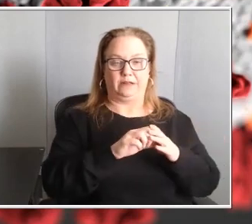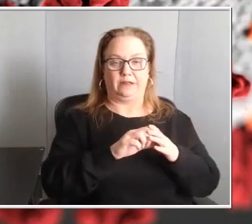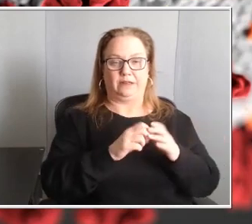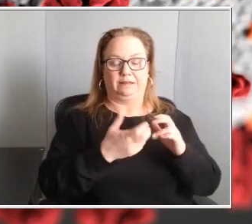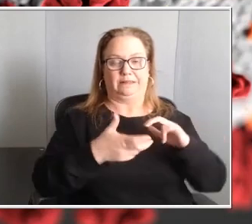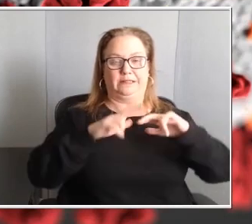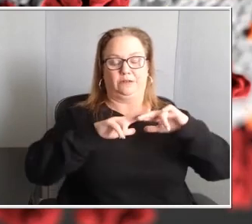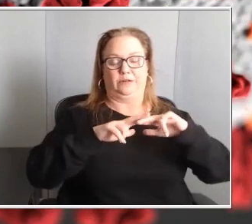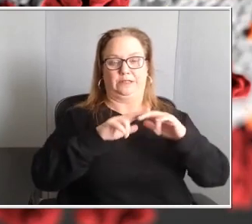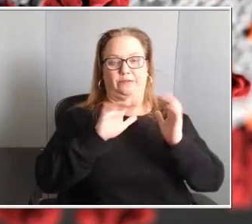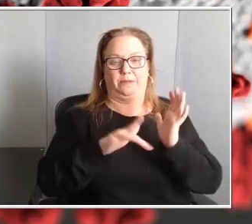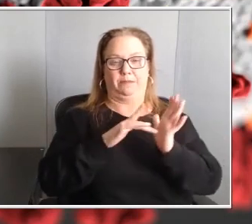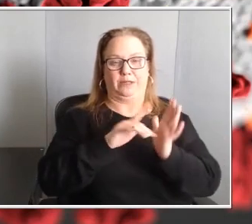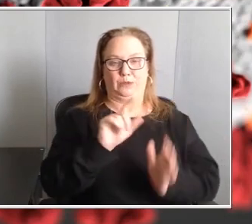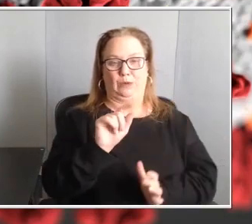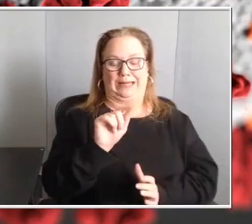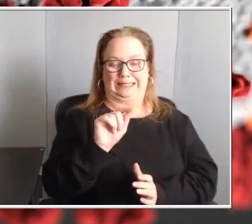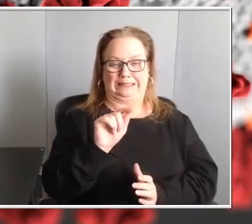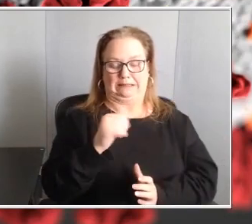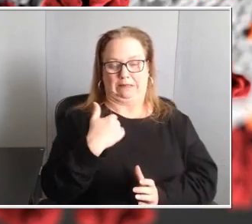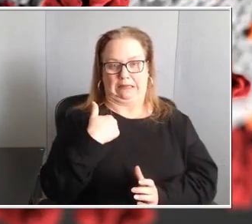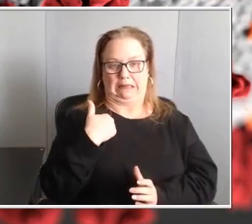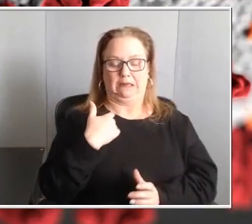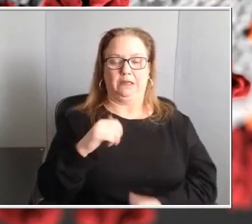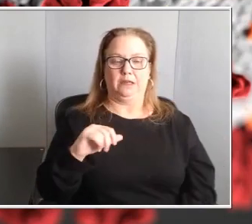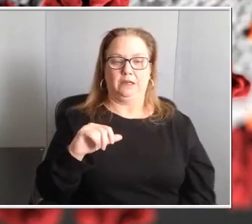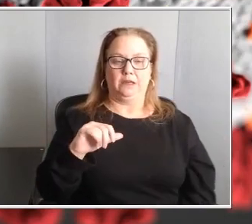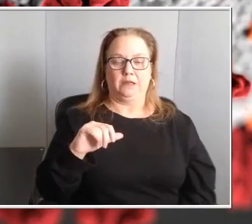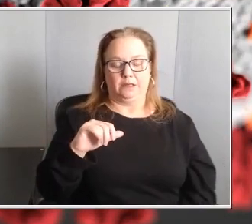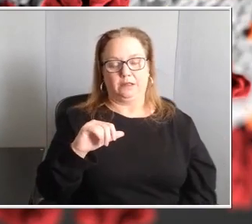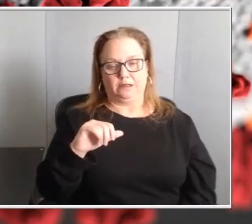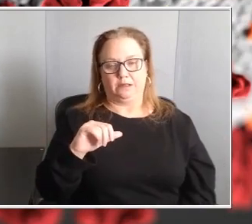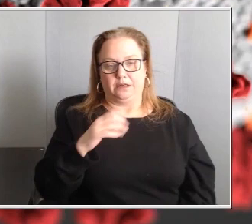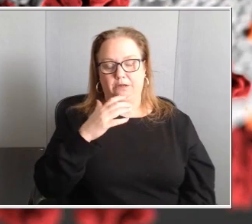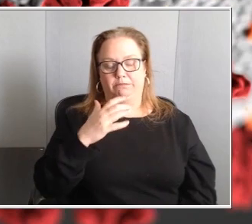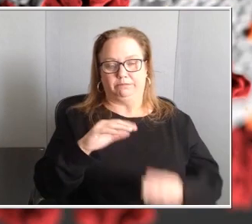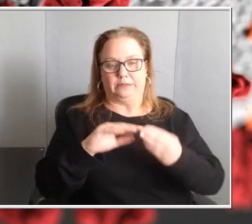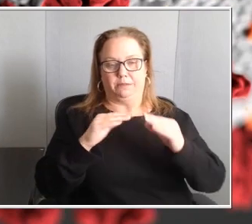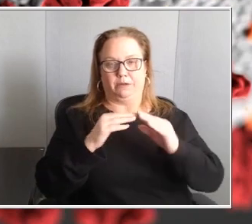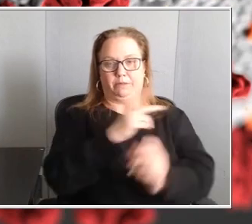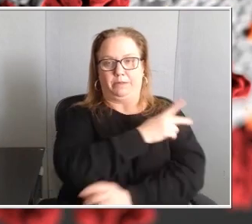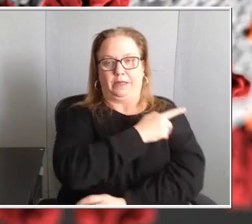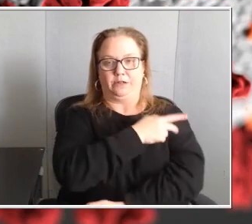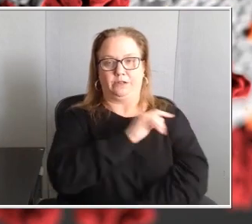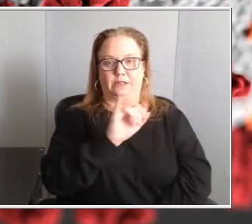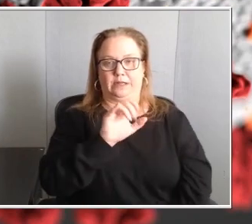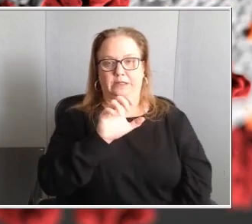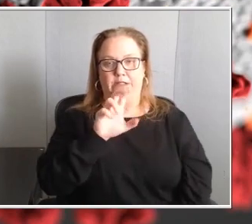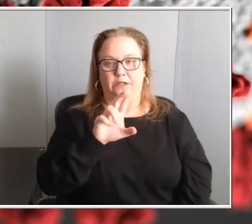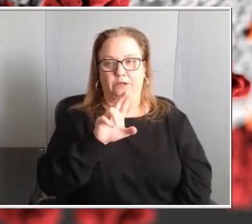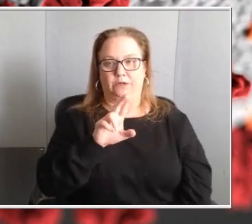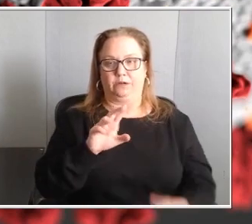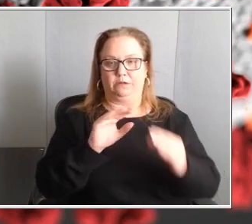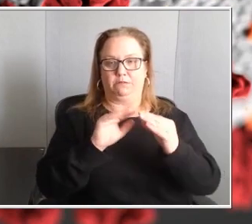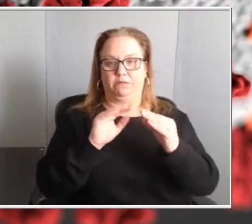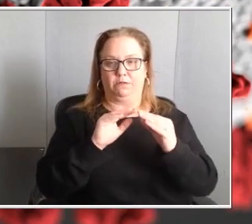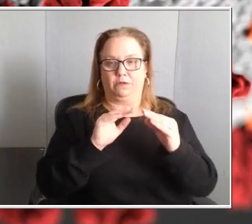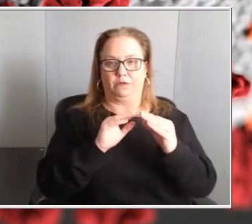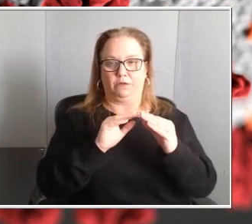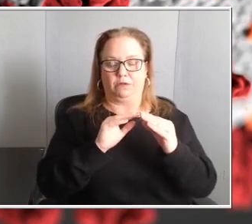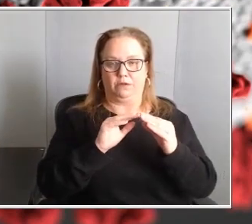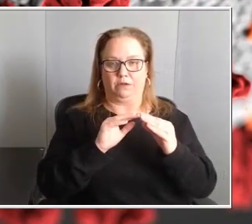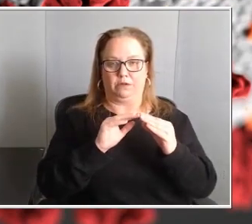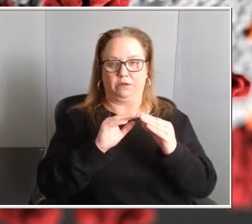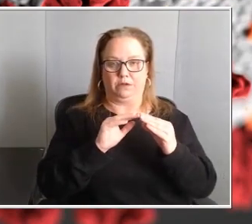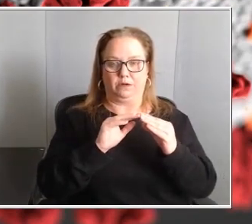from the mid-20s, and again, still quite a good number of patients in the ICU, certainly more than we had been used to.